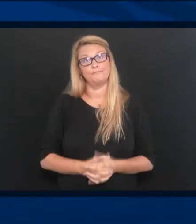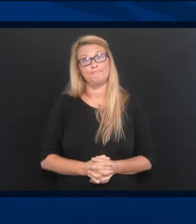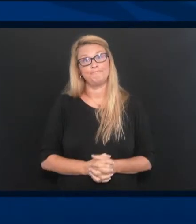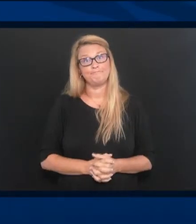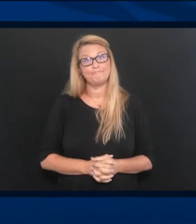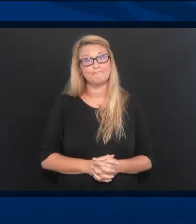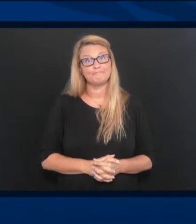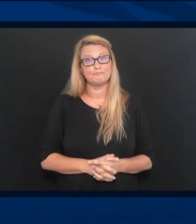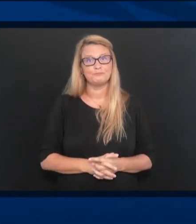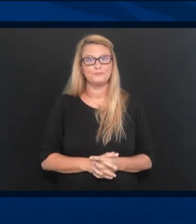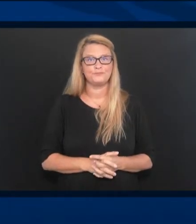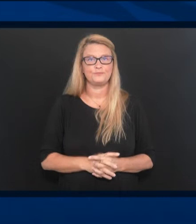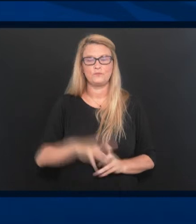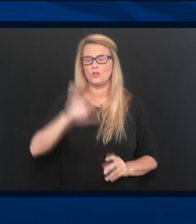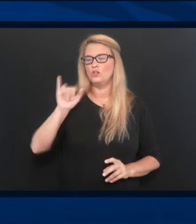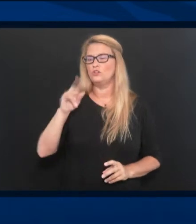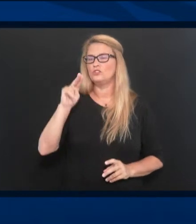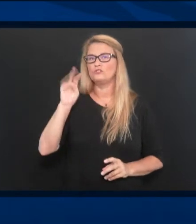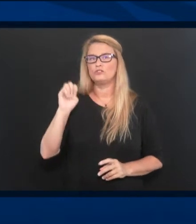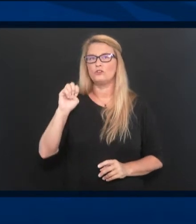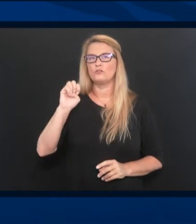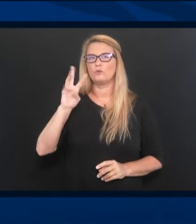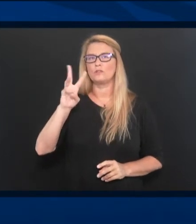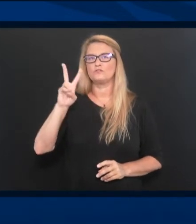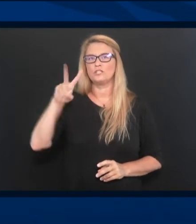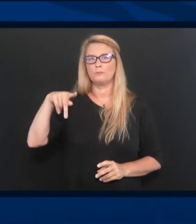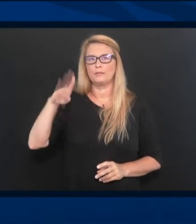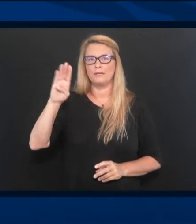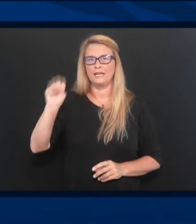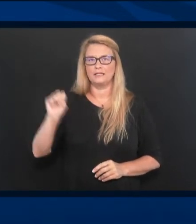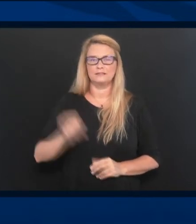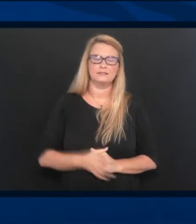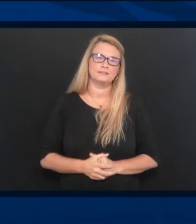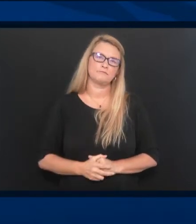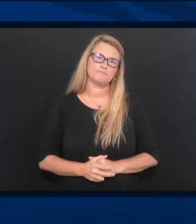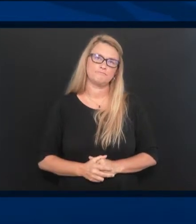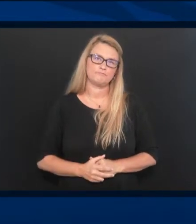All right, thank you, David. Next to June Leffler with West Virginia Public Broadcasting.